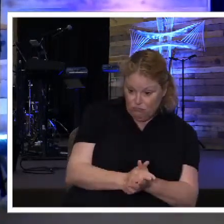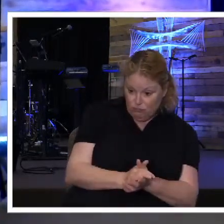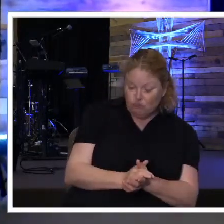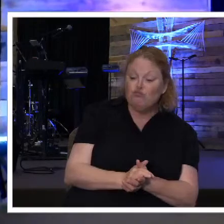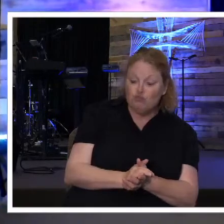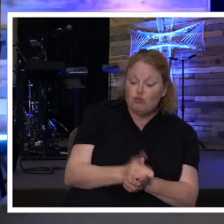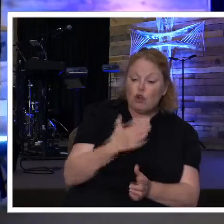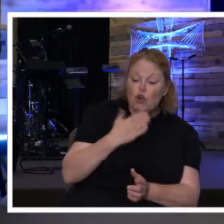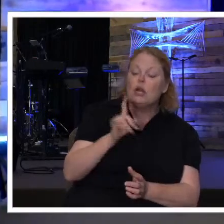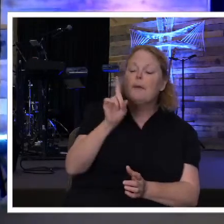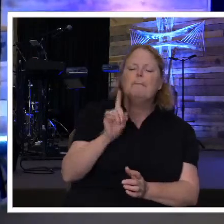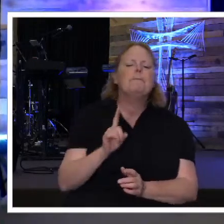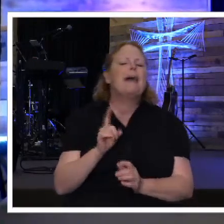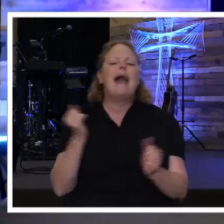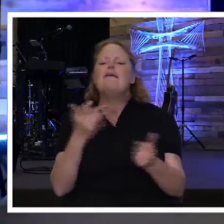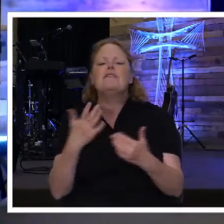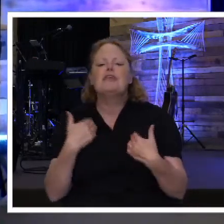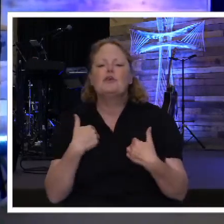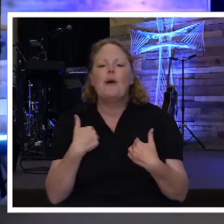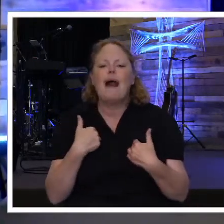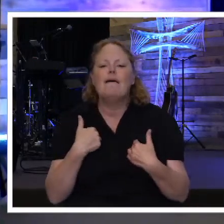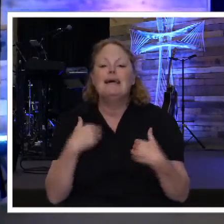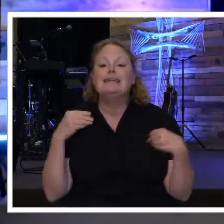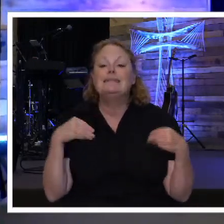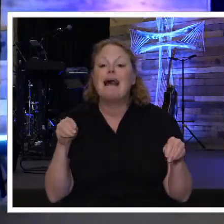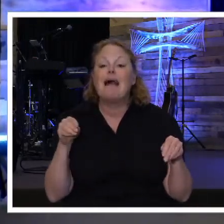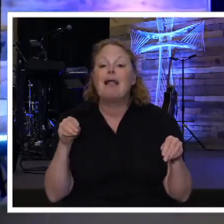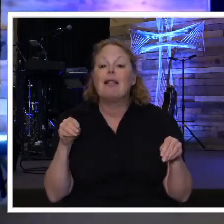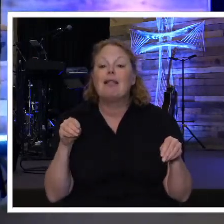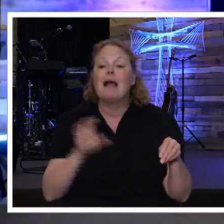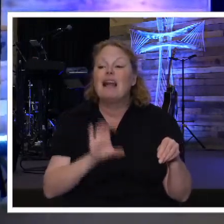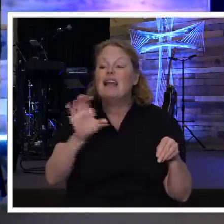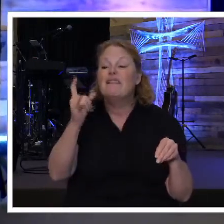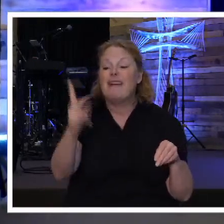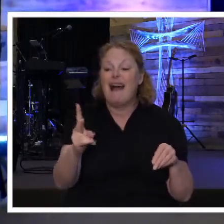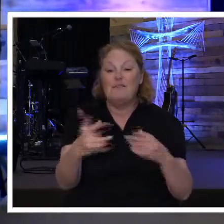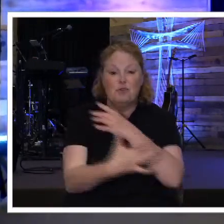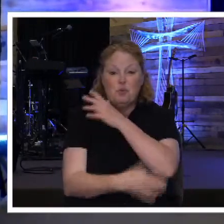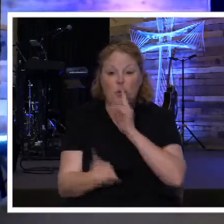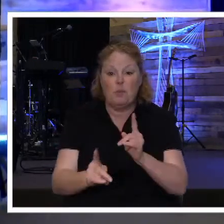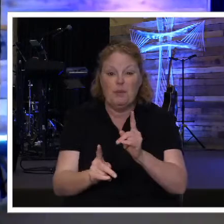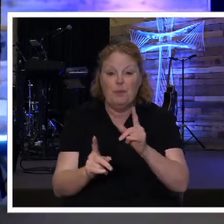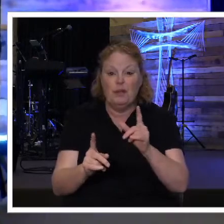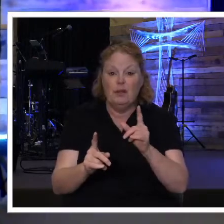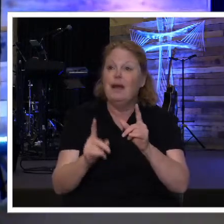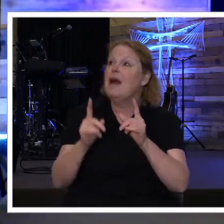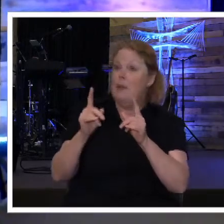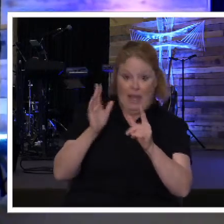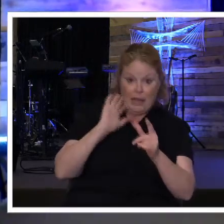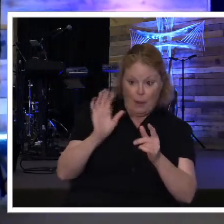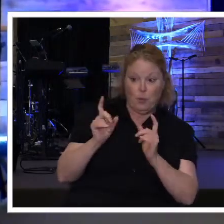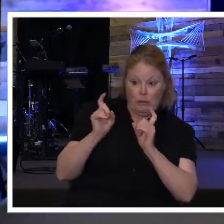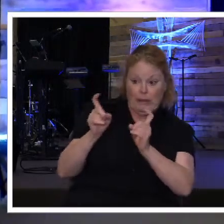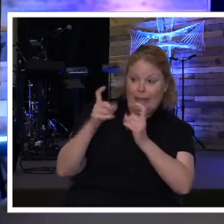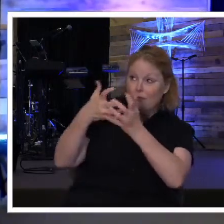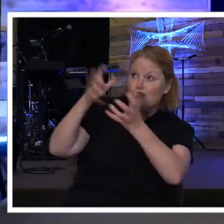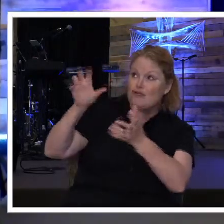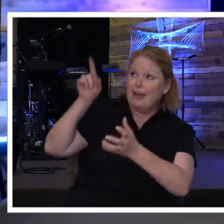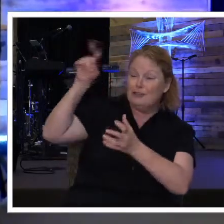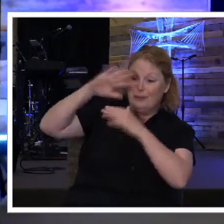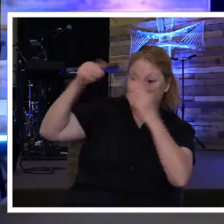poor, and you will have treasure in heaven. Then come and follow